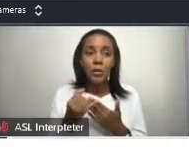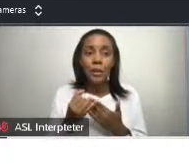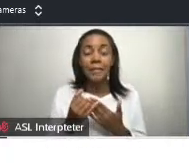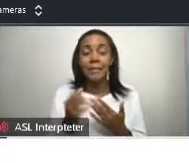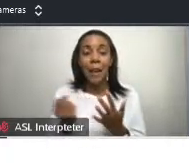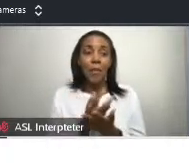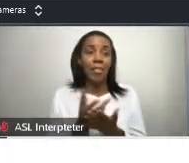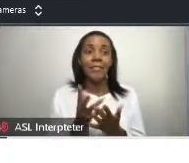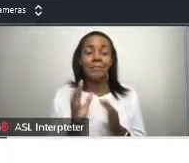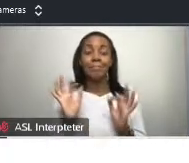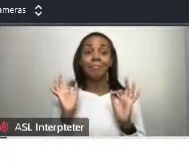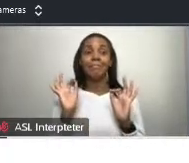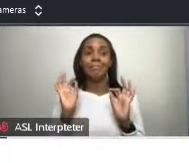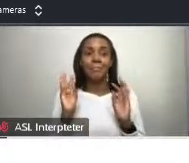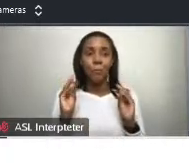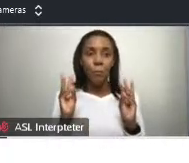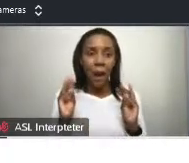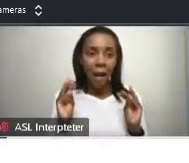enchilada.